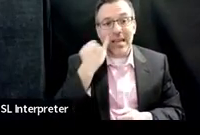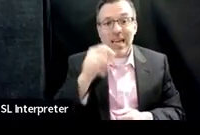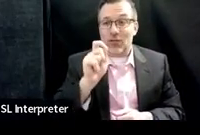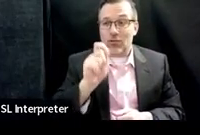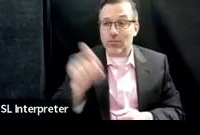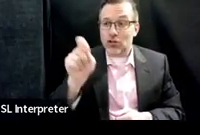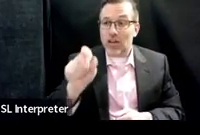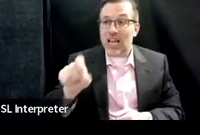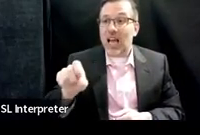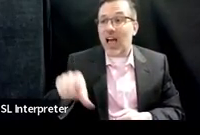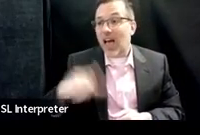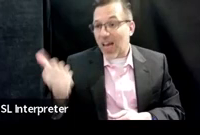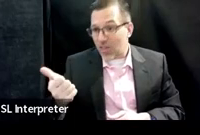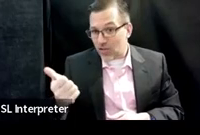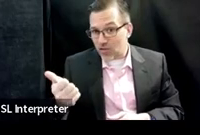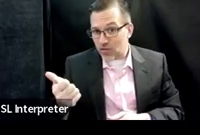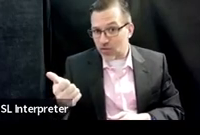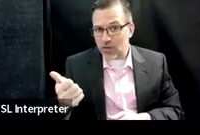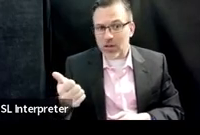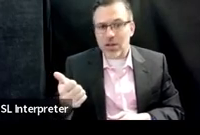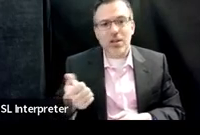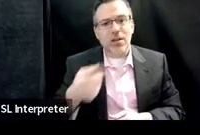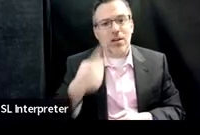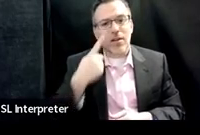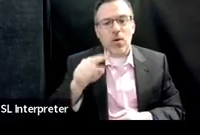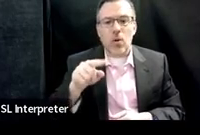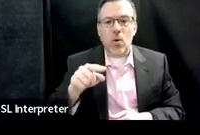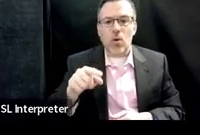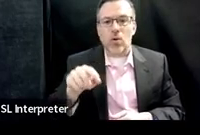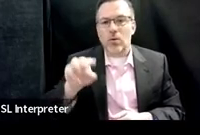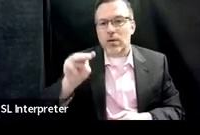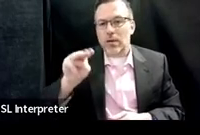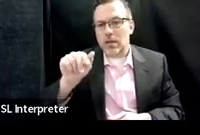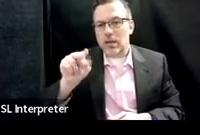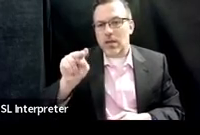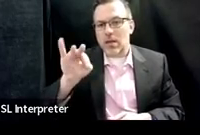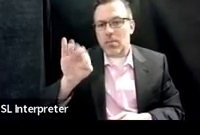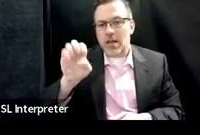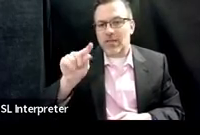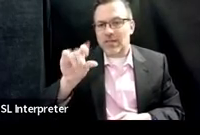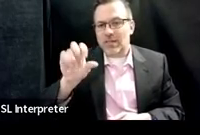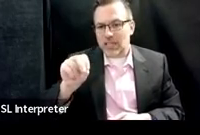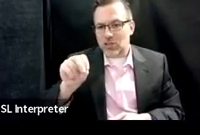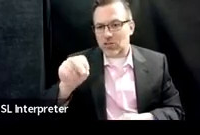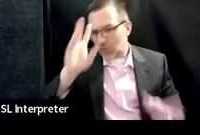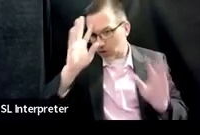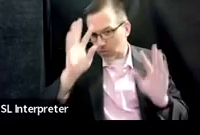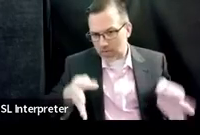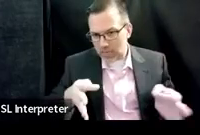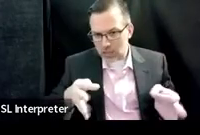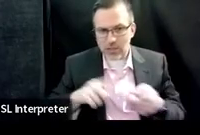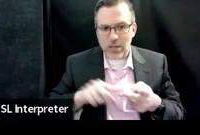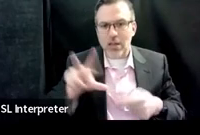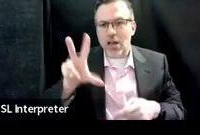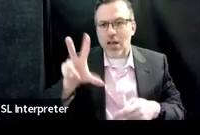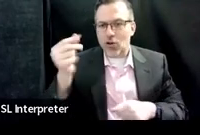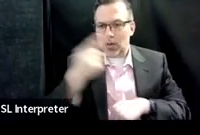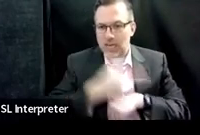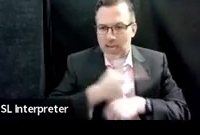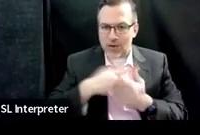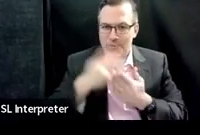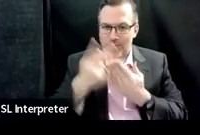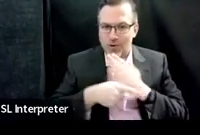for manifestation determination or program review or parent request. And it's also important to know if you're